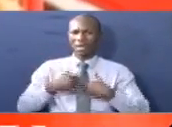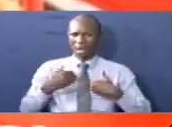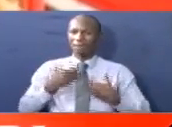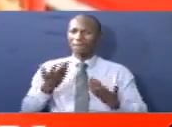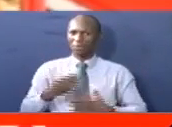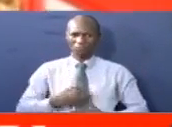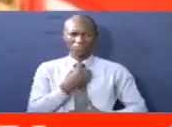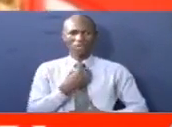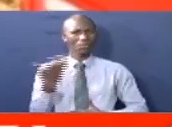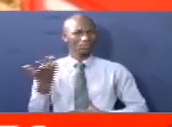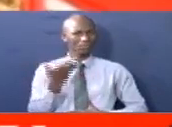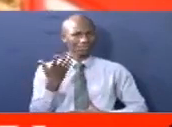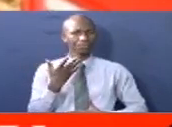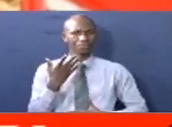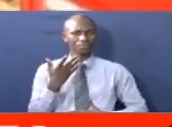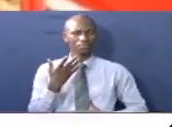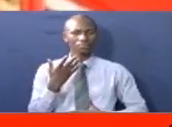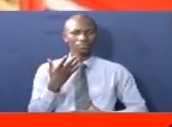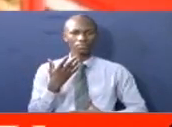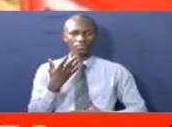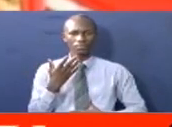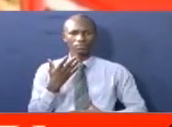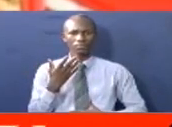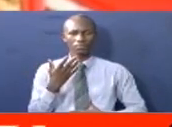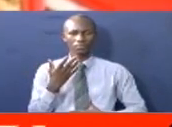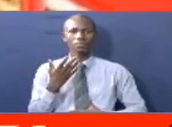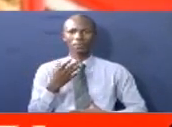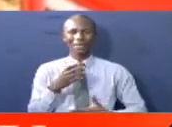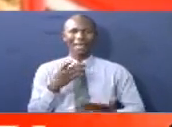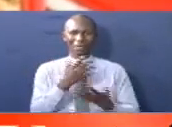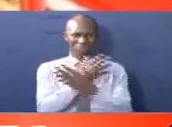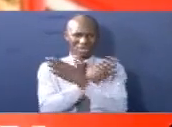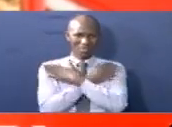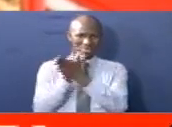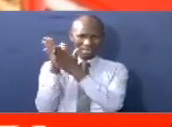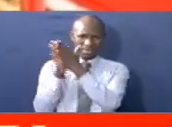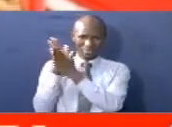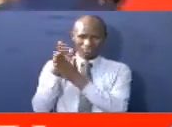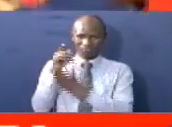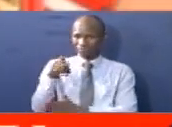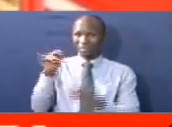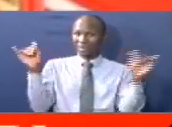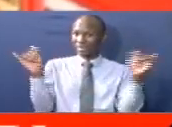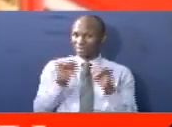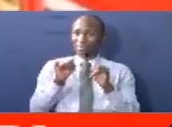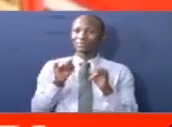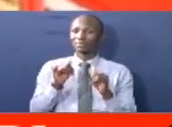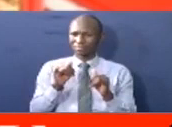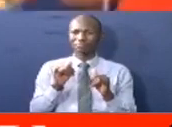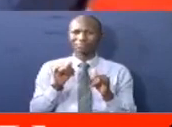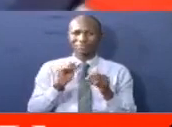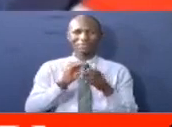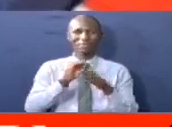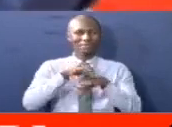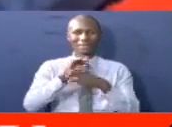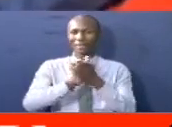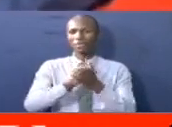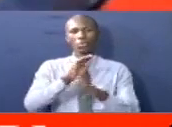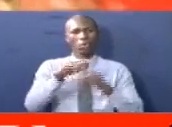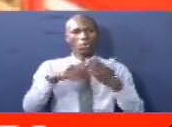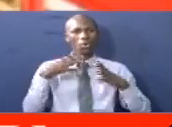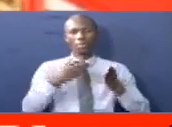I recently visited Maito Mukami Kimathi, and she's sending her greetings to this audience